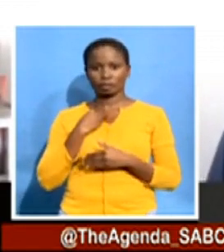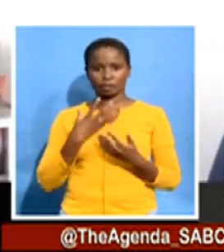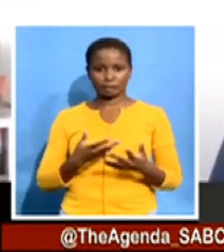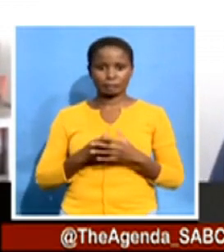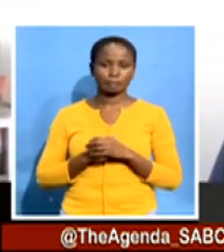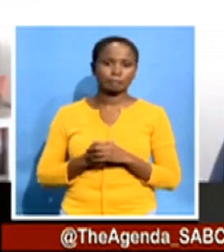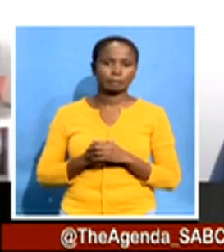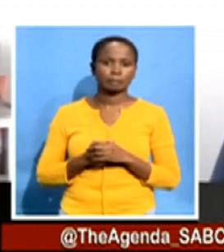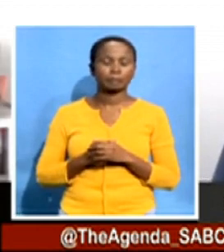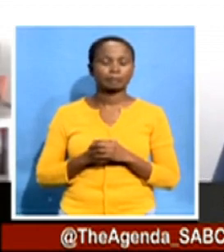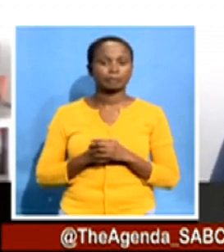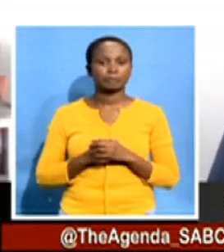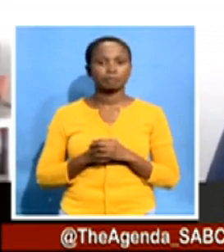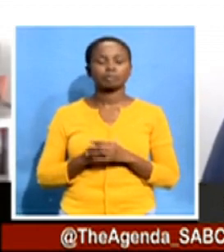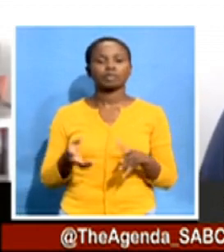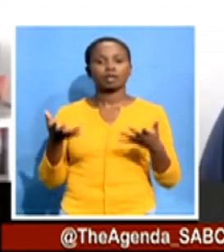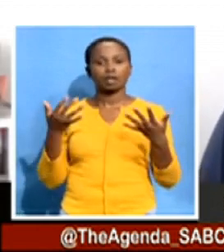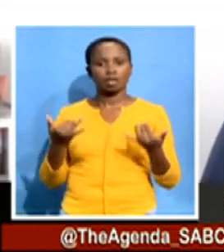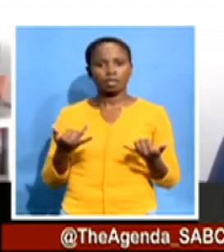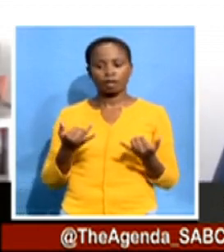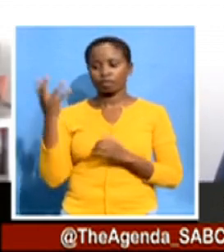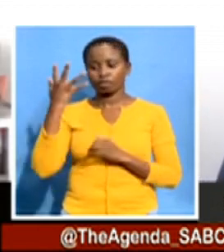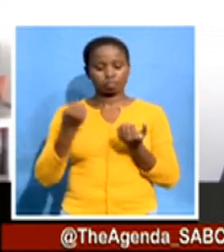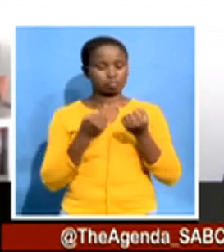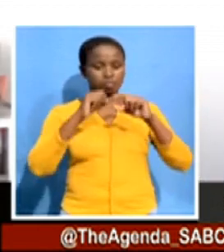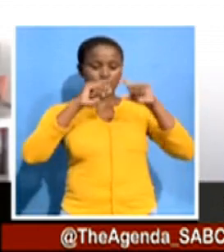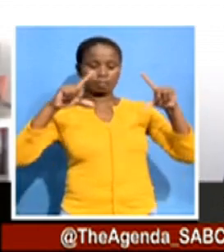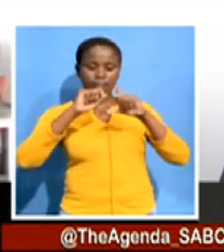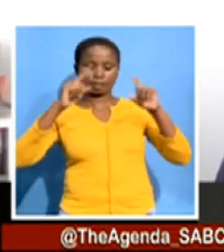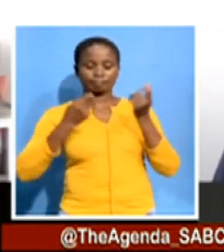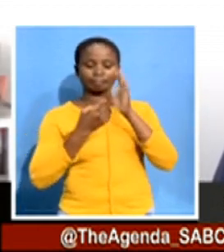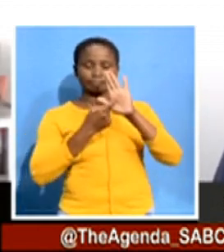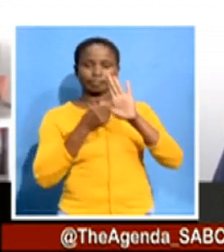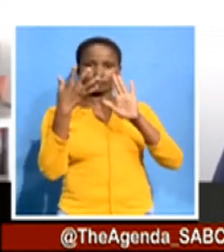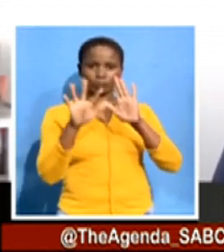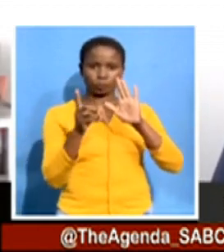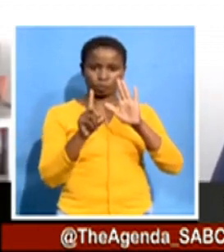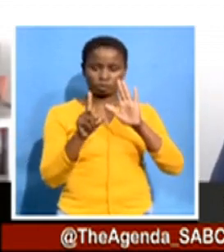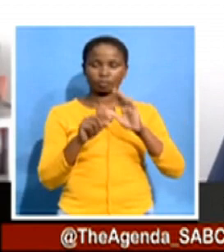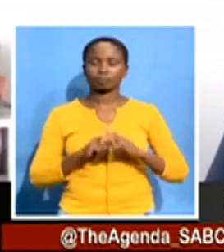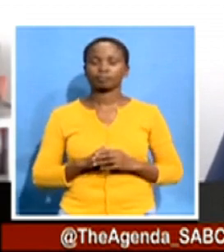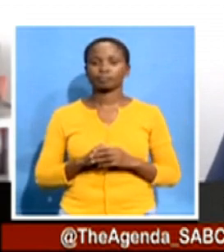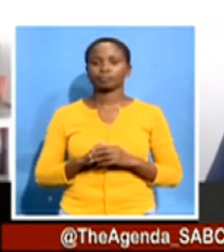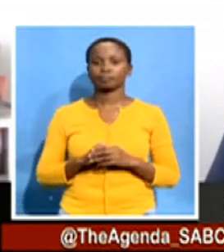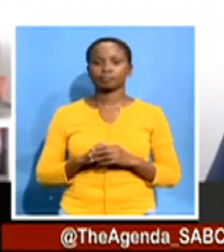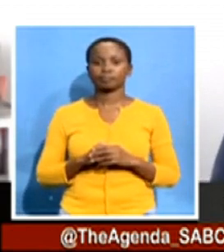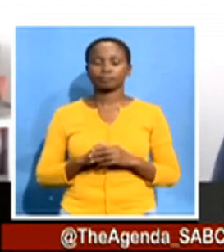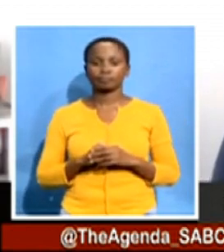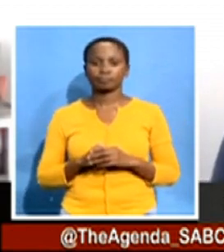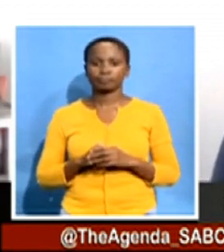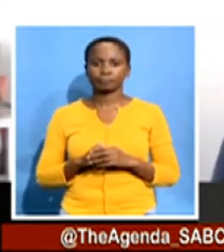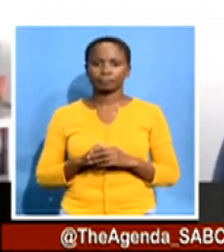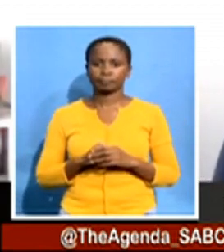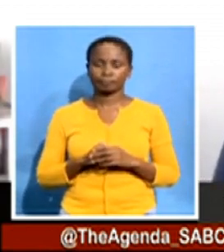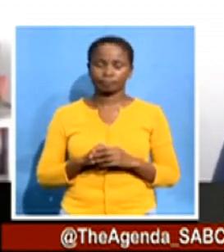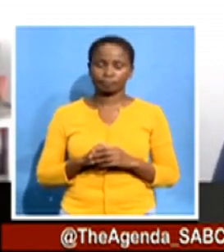you on the picture there is that a combination of the